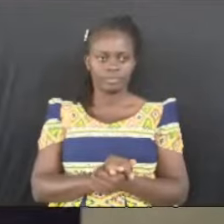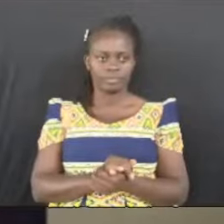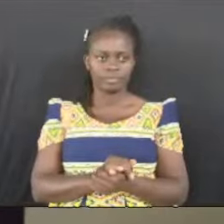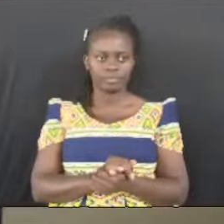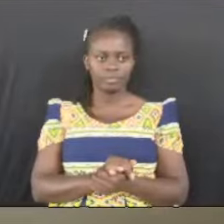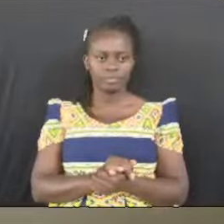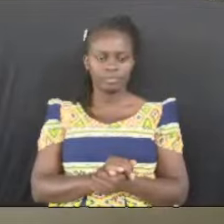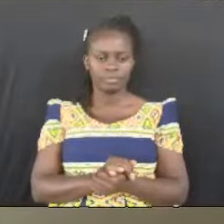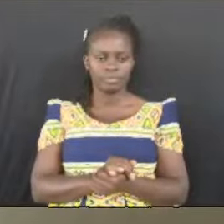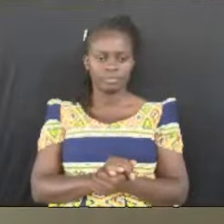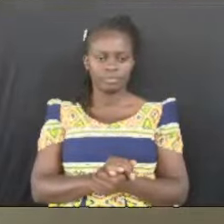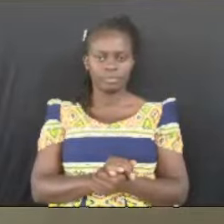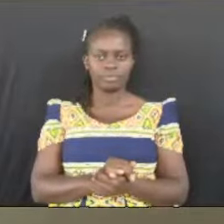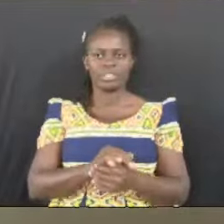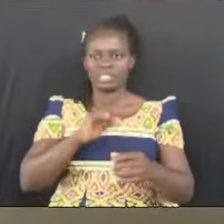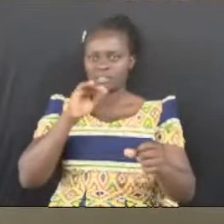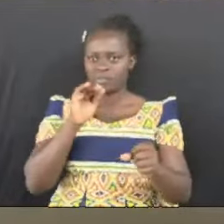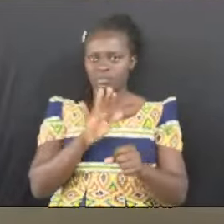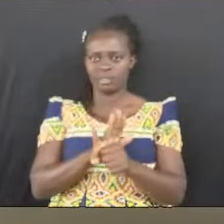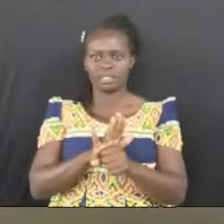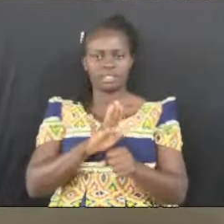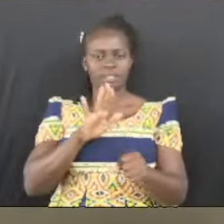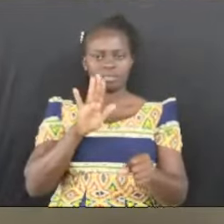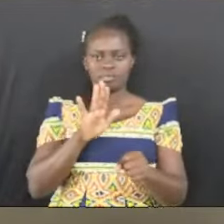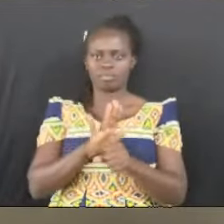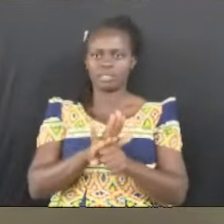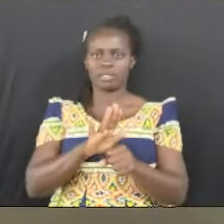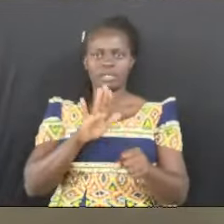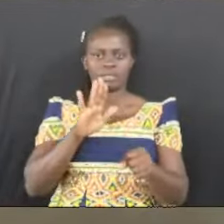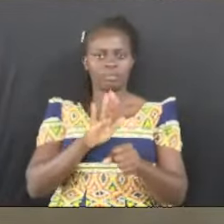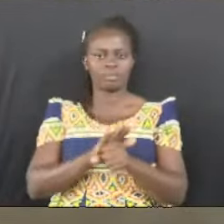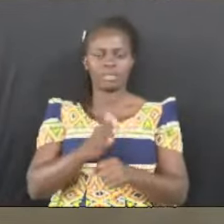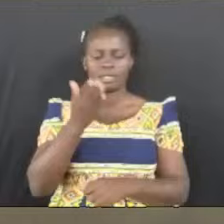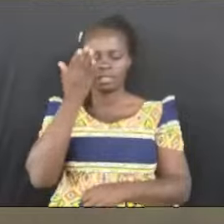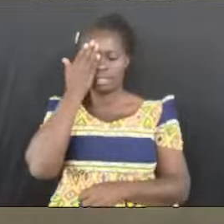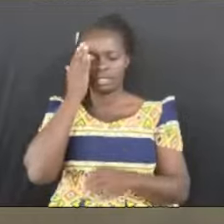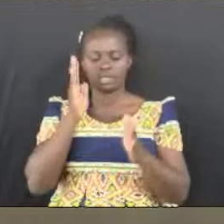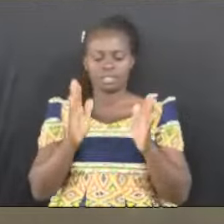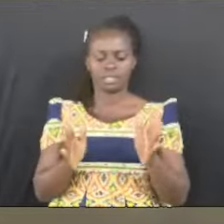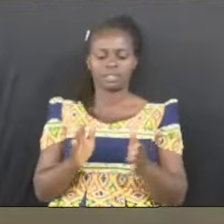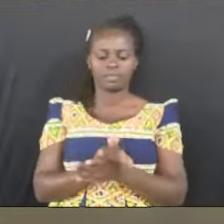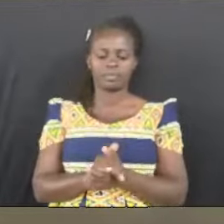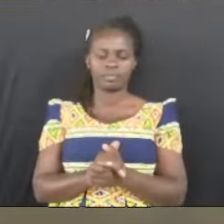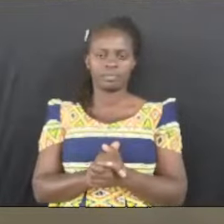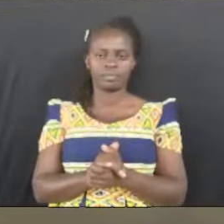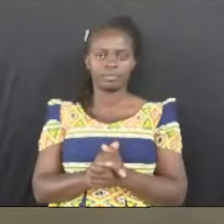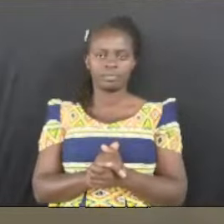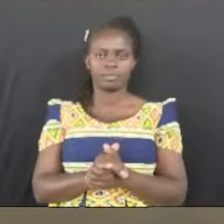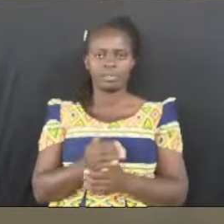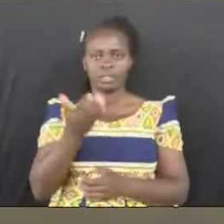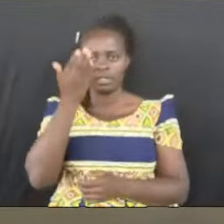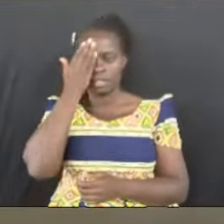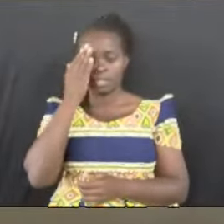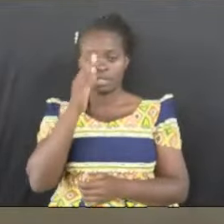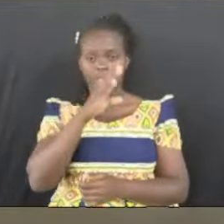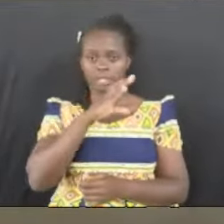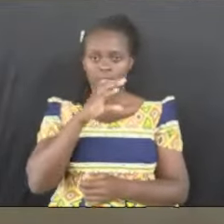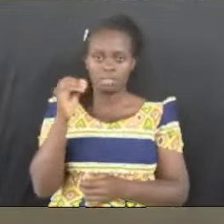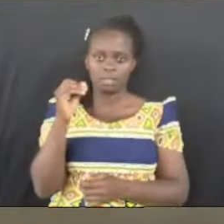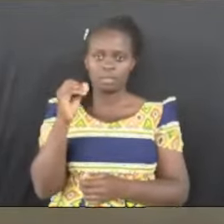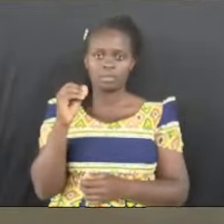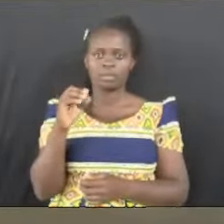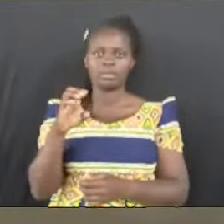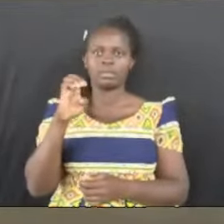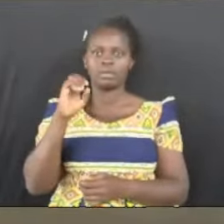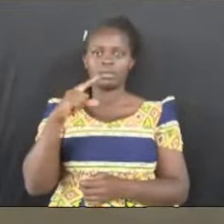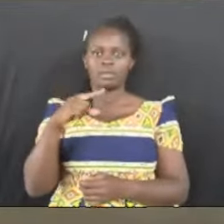and there are so many examples of that, right? Israel went to Egypt, Jesus went to